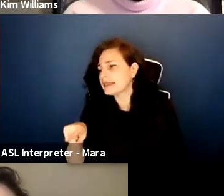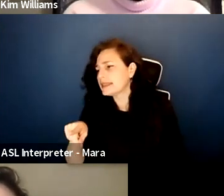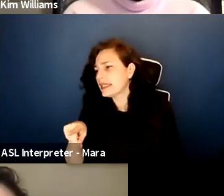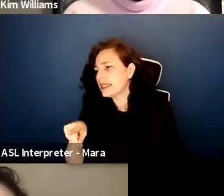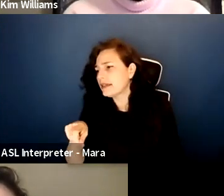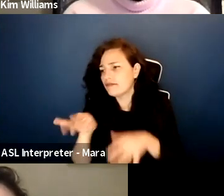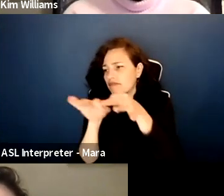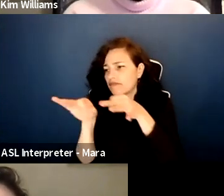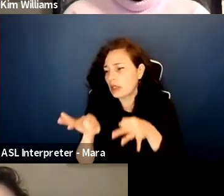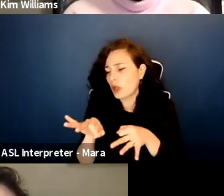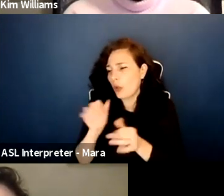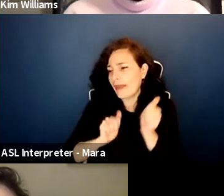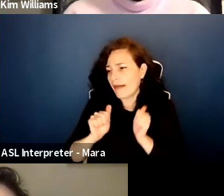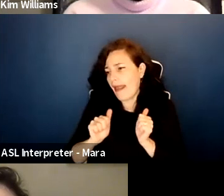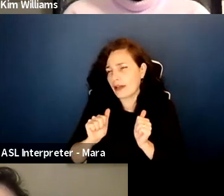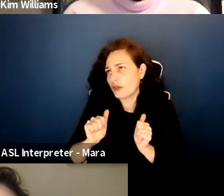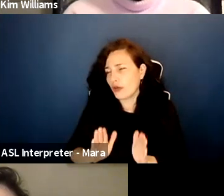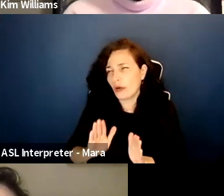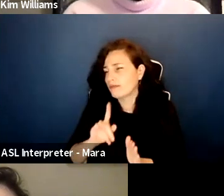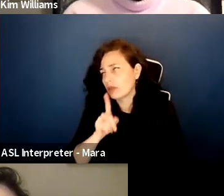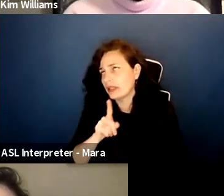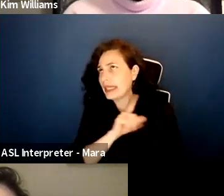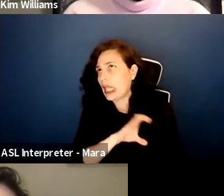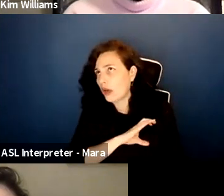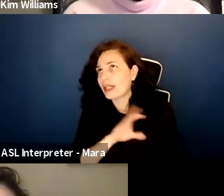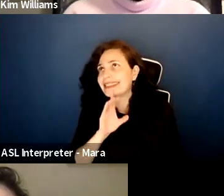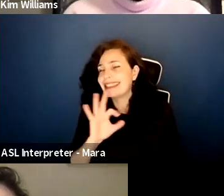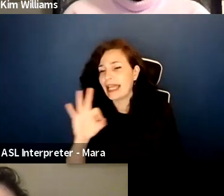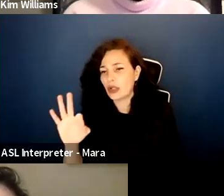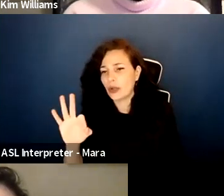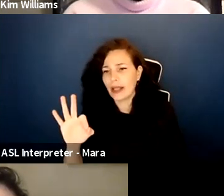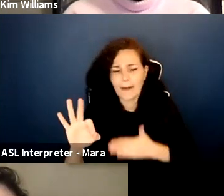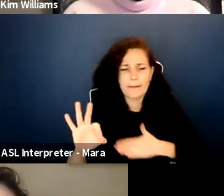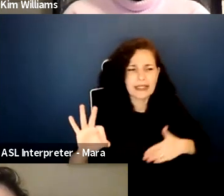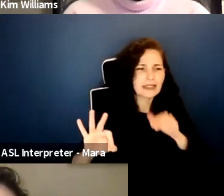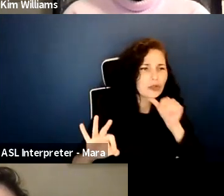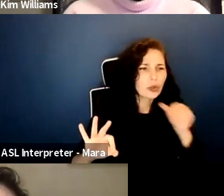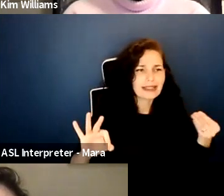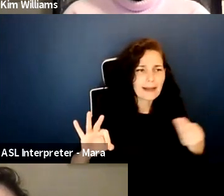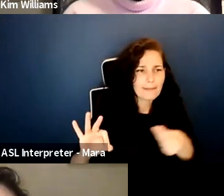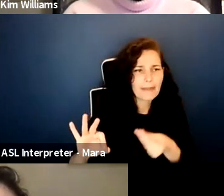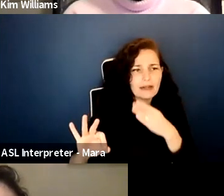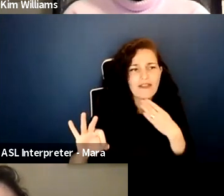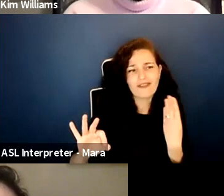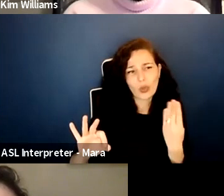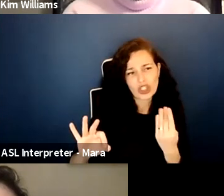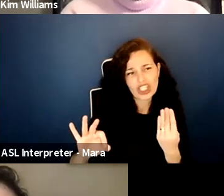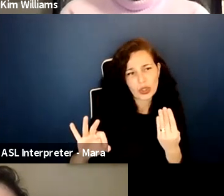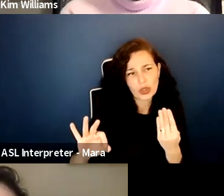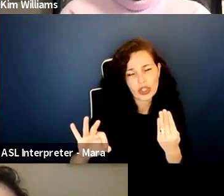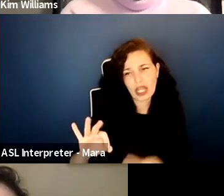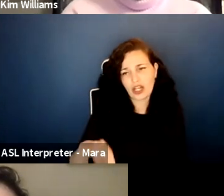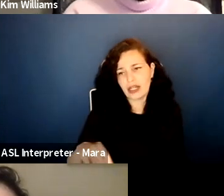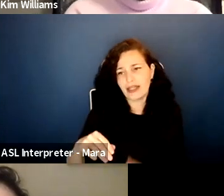the character is a 9-year-old girl, please don't submit your 14-year-old daughter, especially when